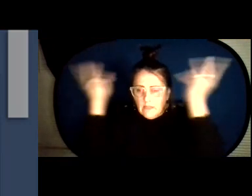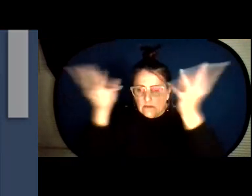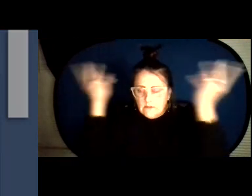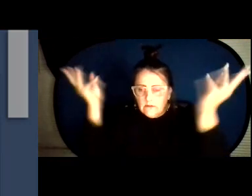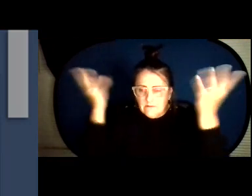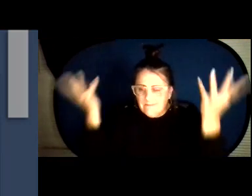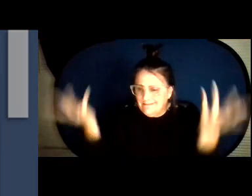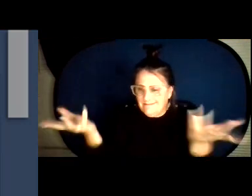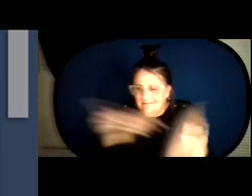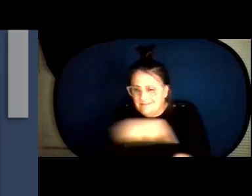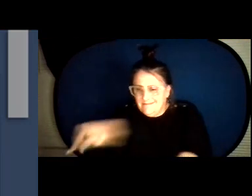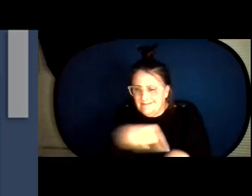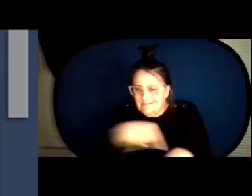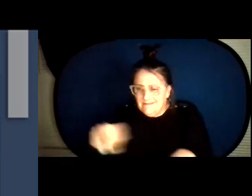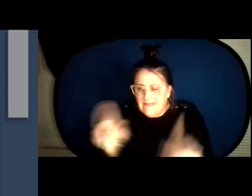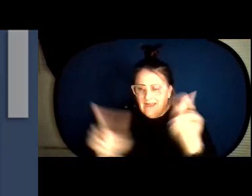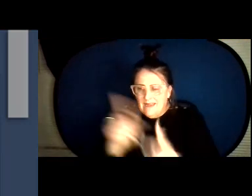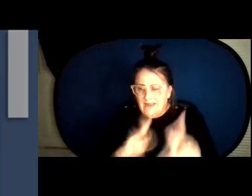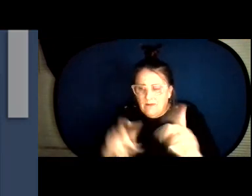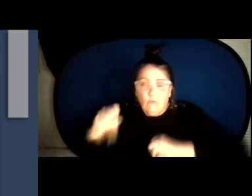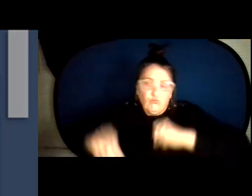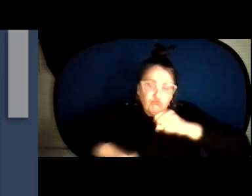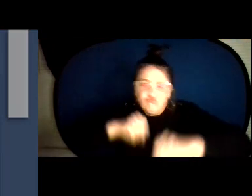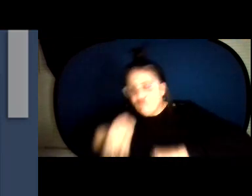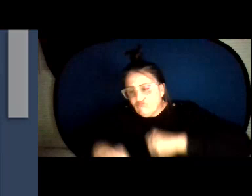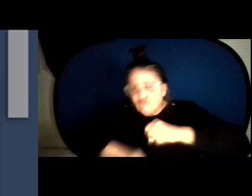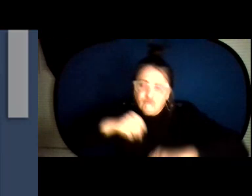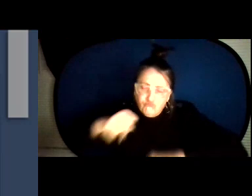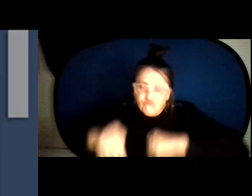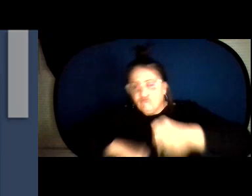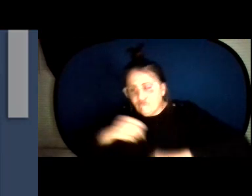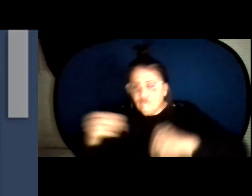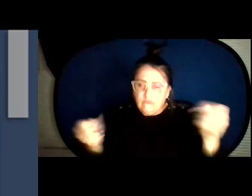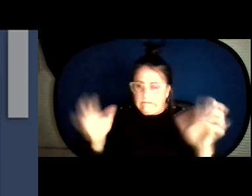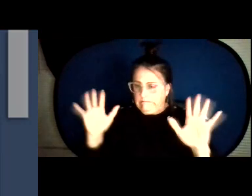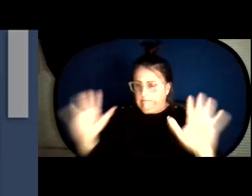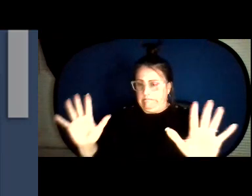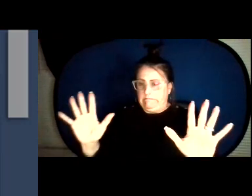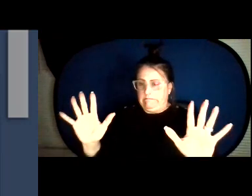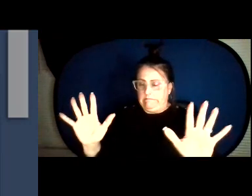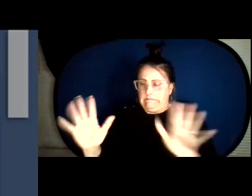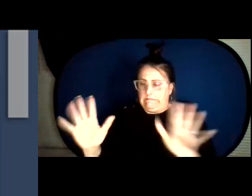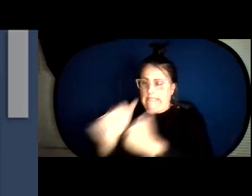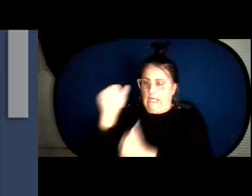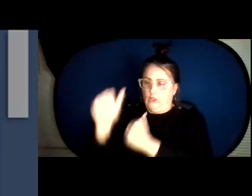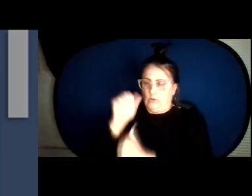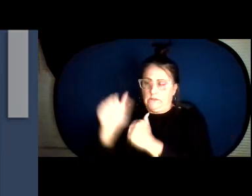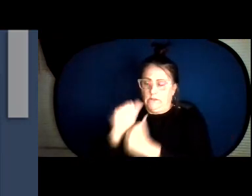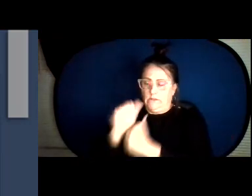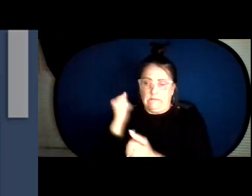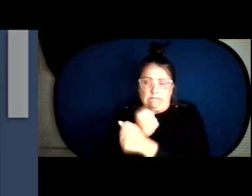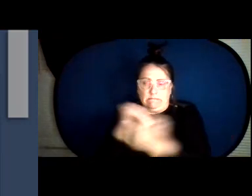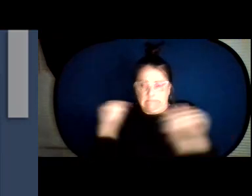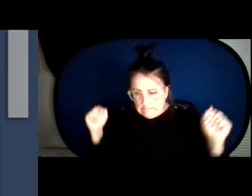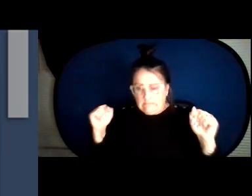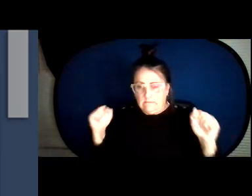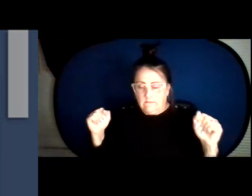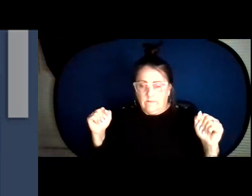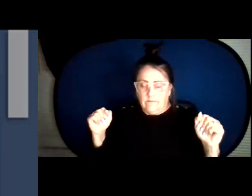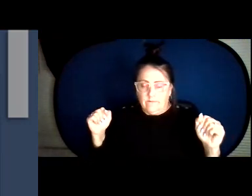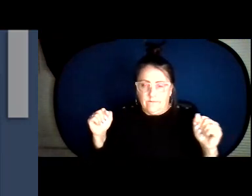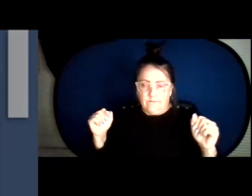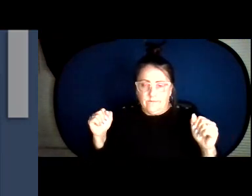alongside folks that are riding their bikes. And so you talk about safety, that is probably first and foremost that needs to be, that